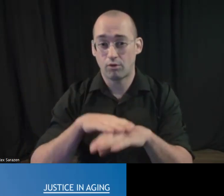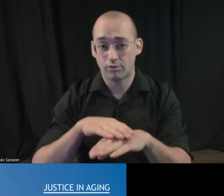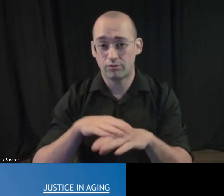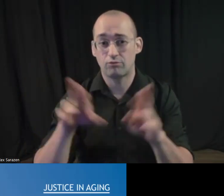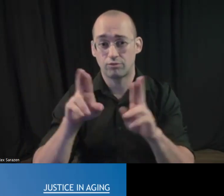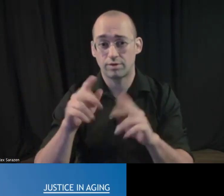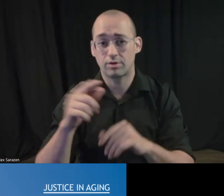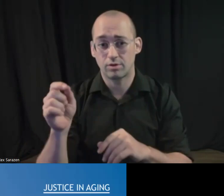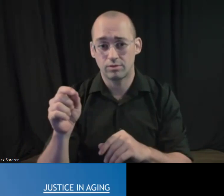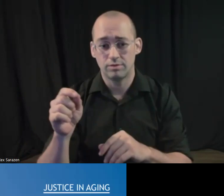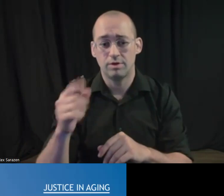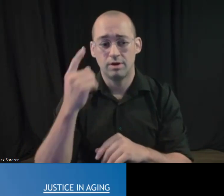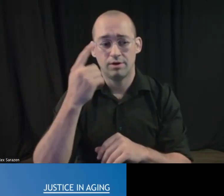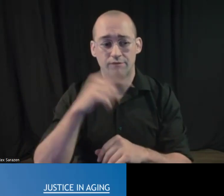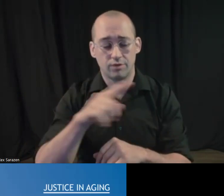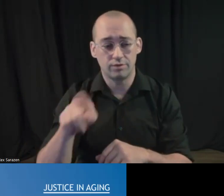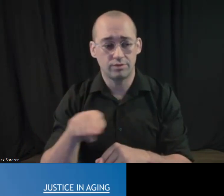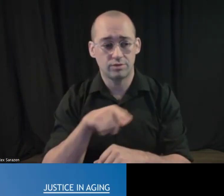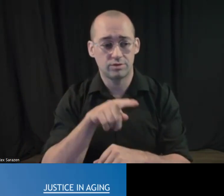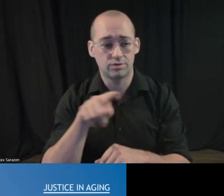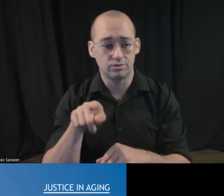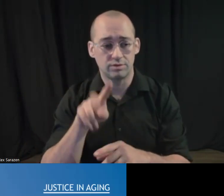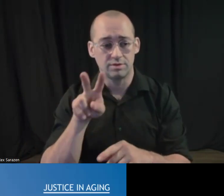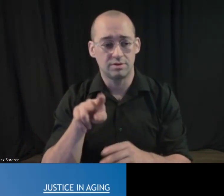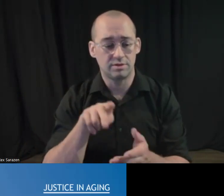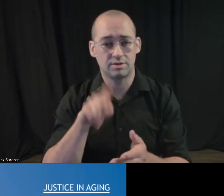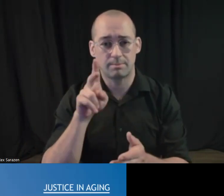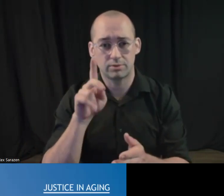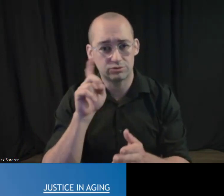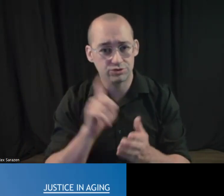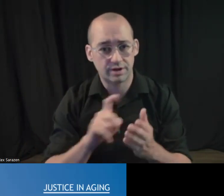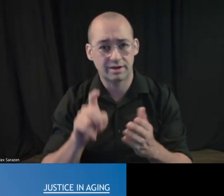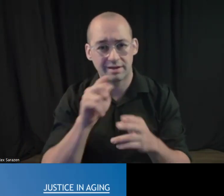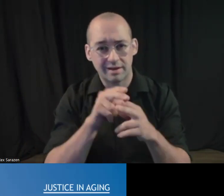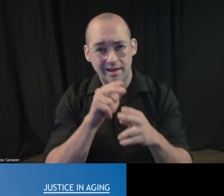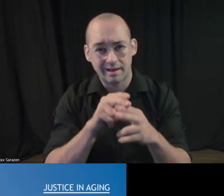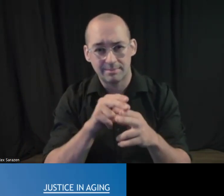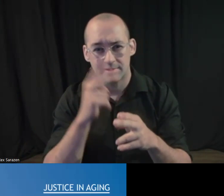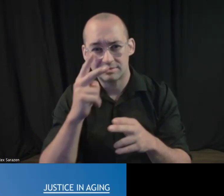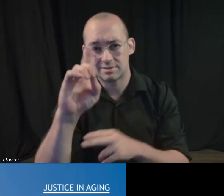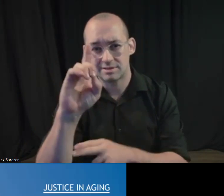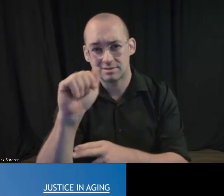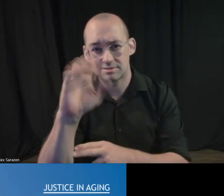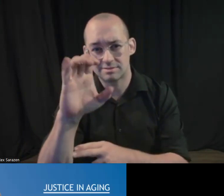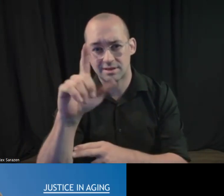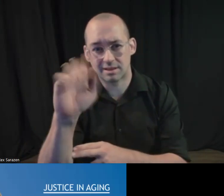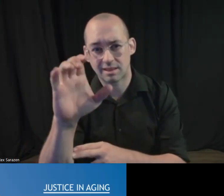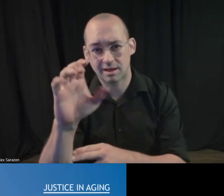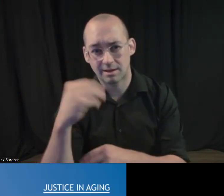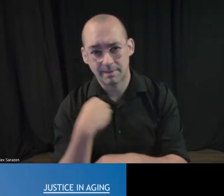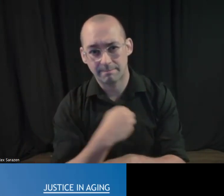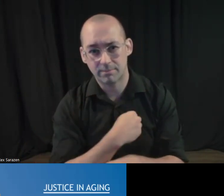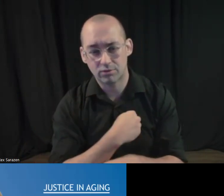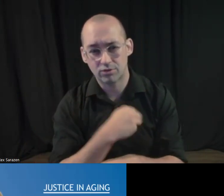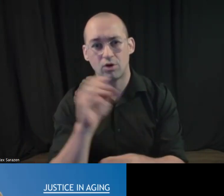go. And for those who have, if you could just double check your name display, and if it says DACLAC member or guest, can you change